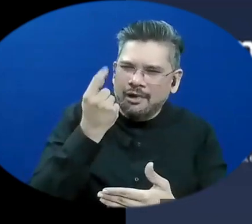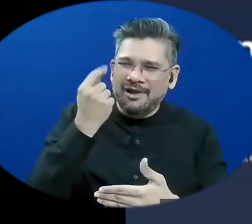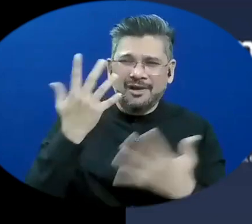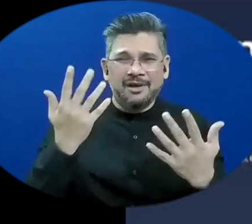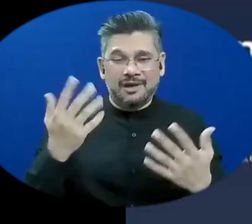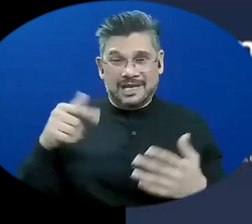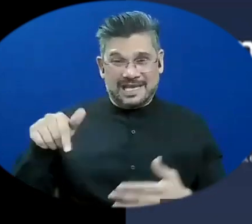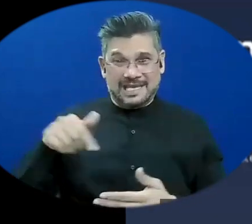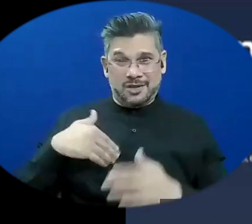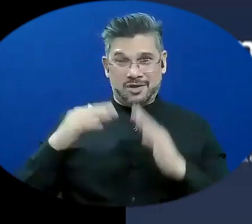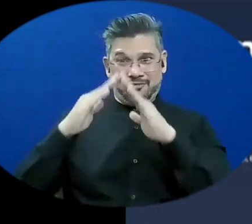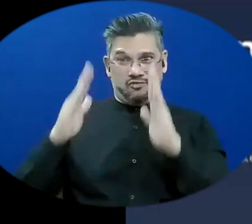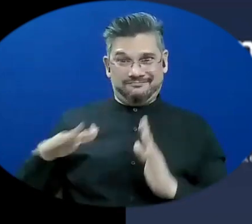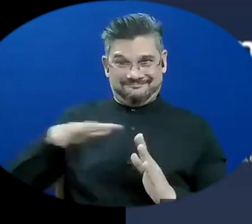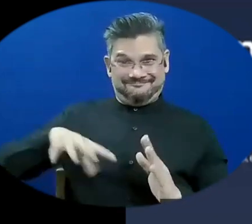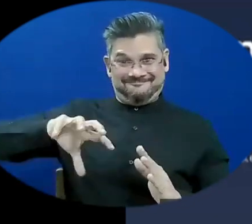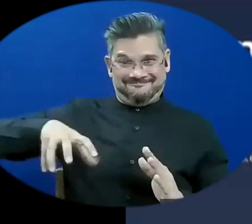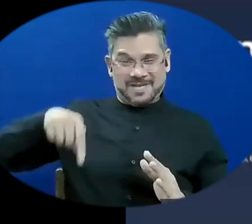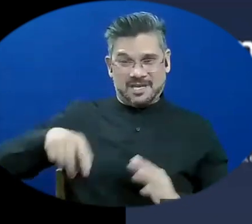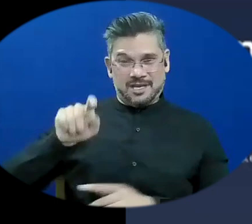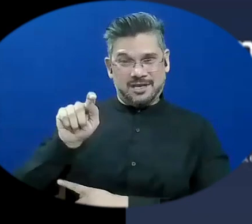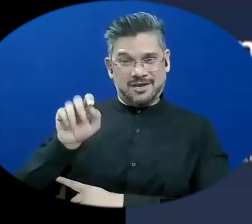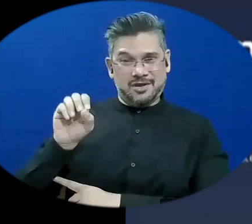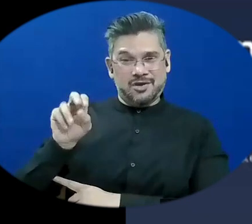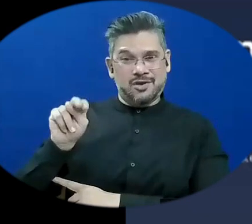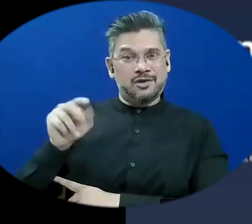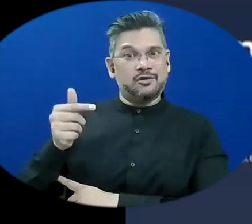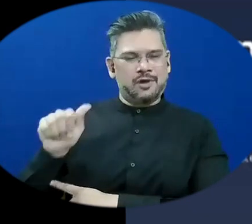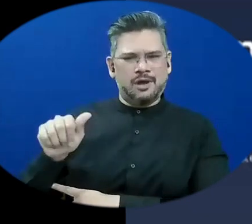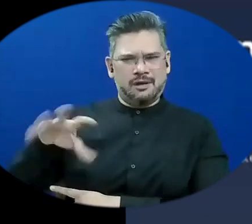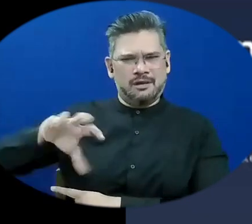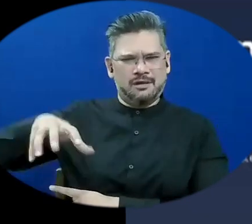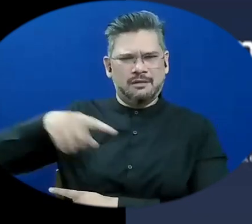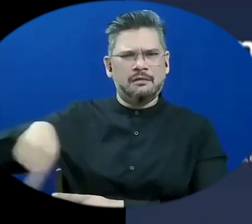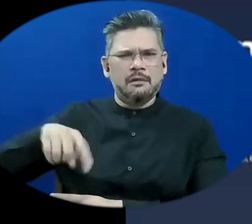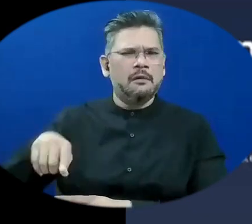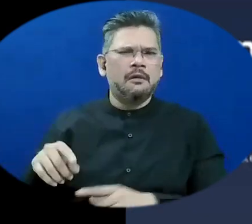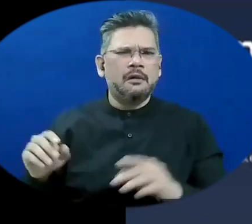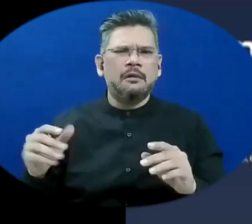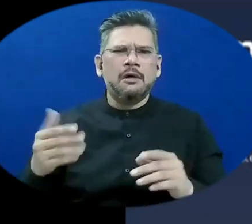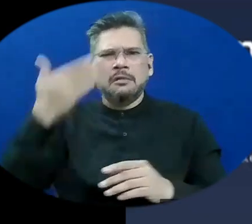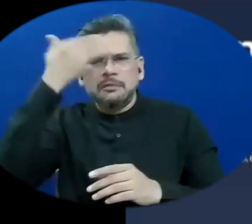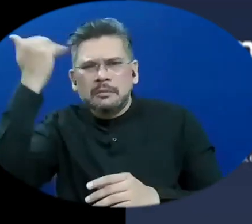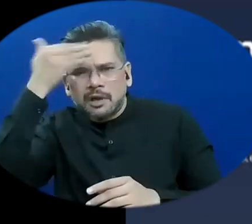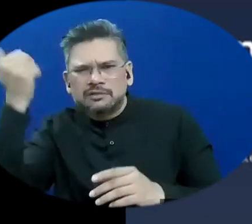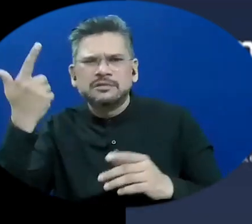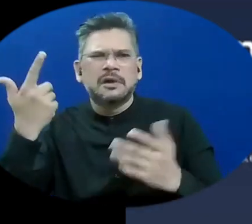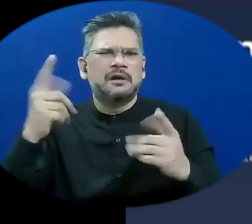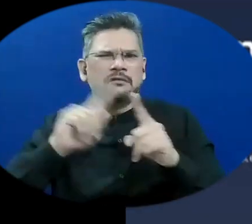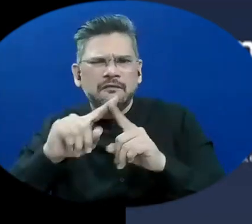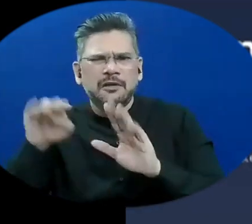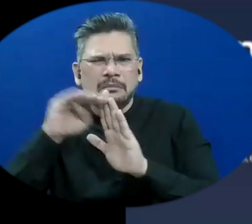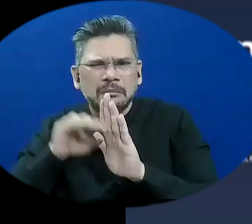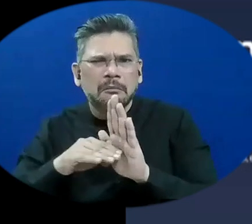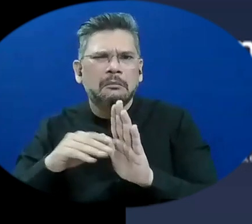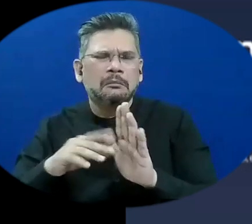nothing there in the country about dementia. So